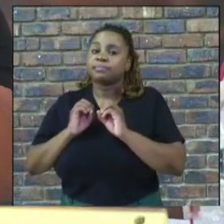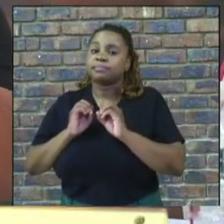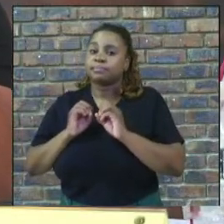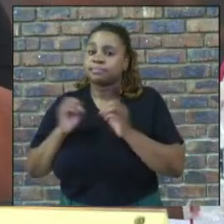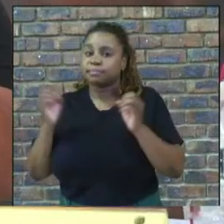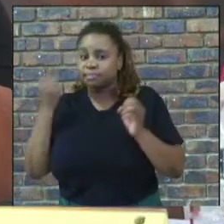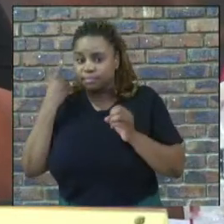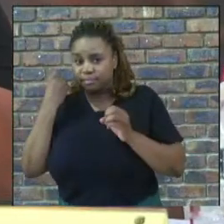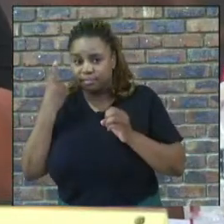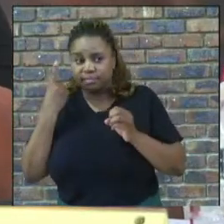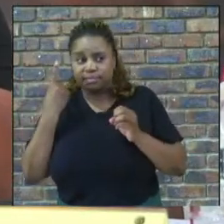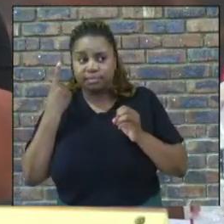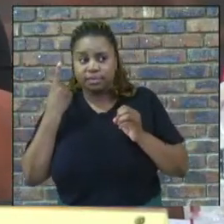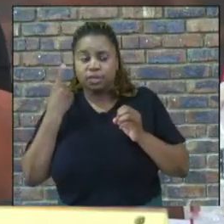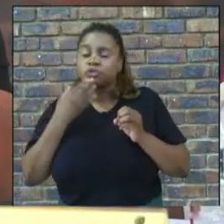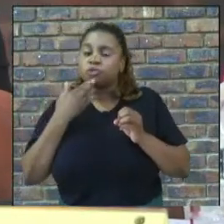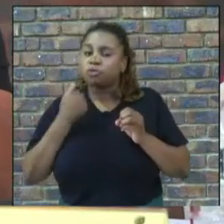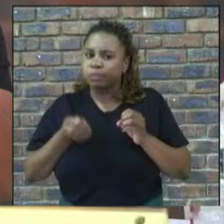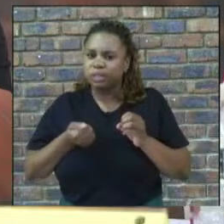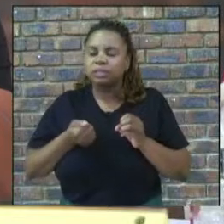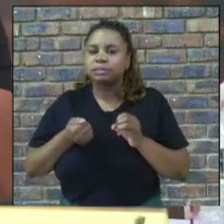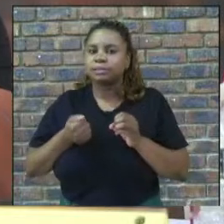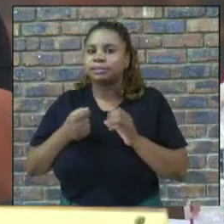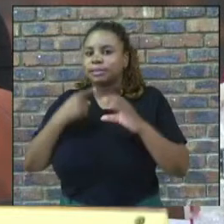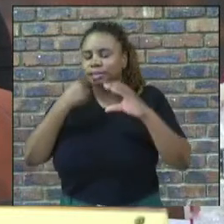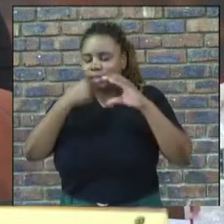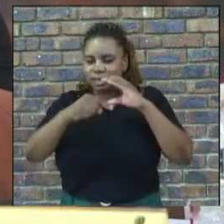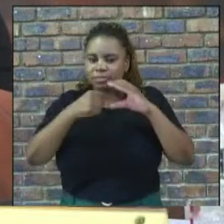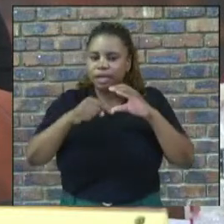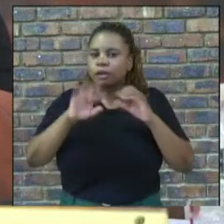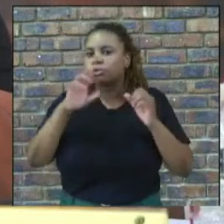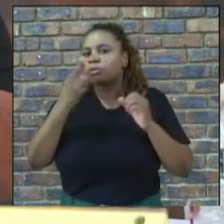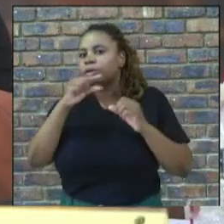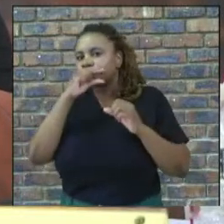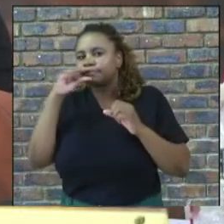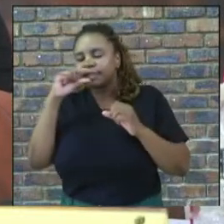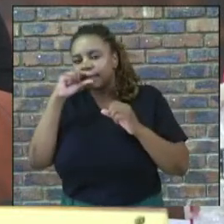So that we can Arego number 6.